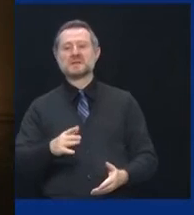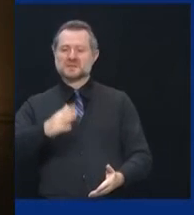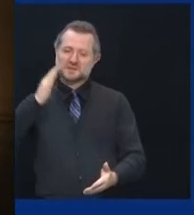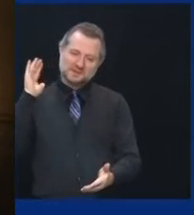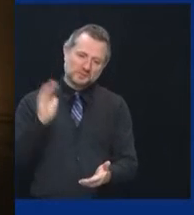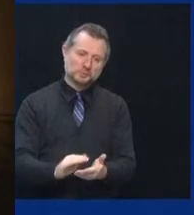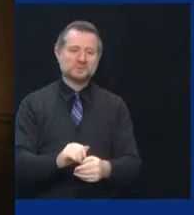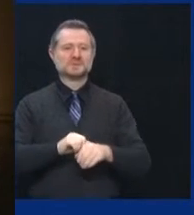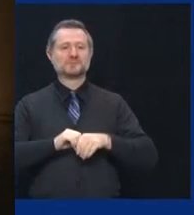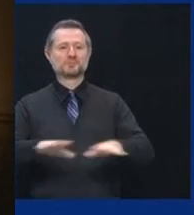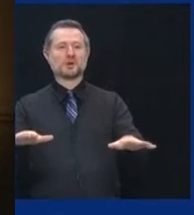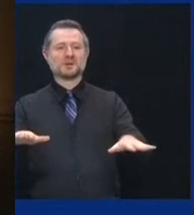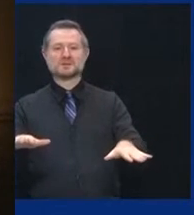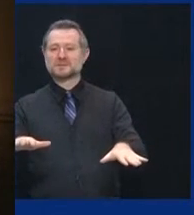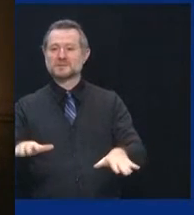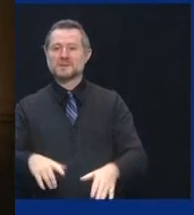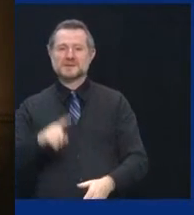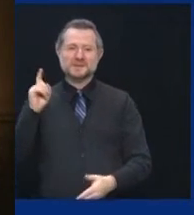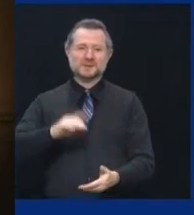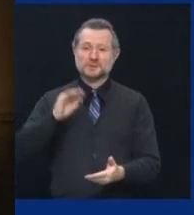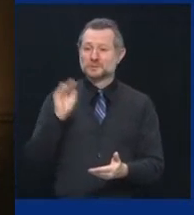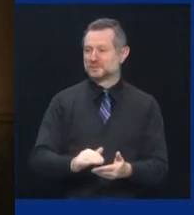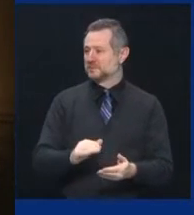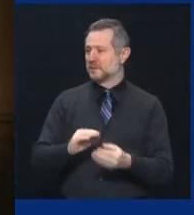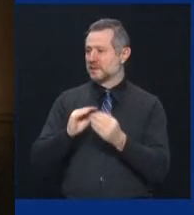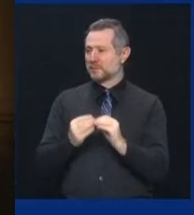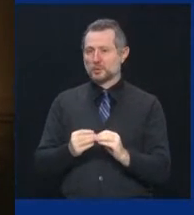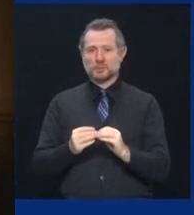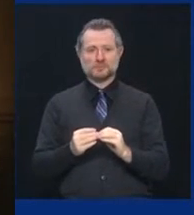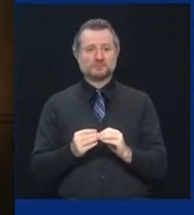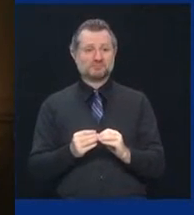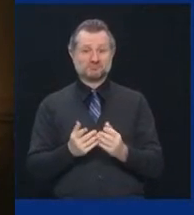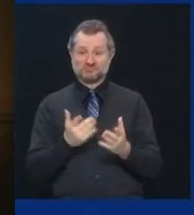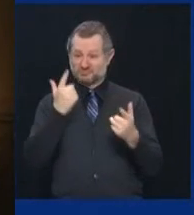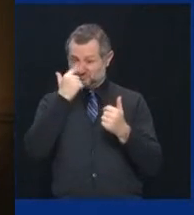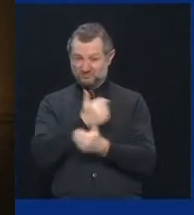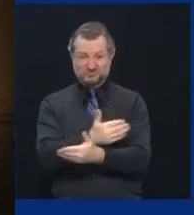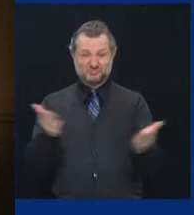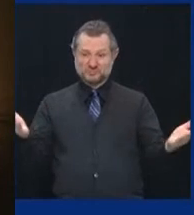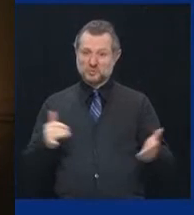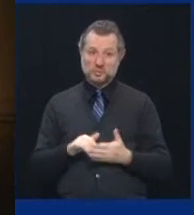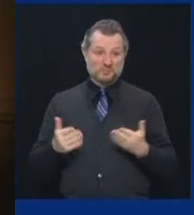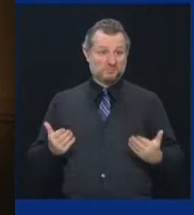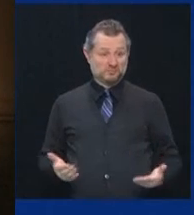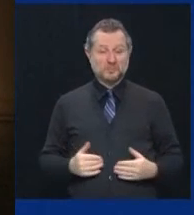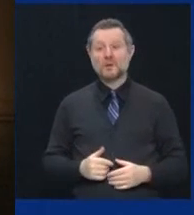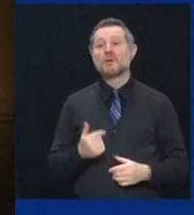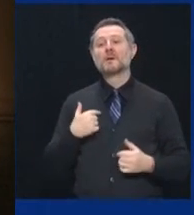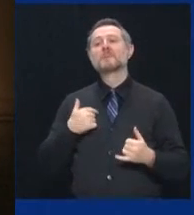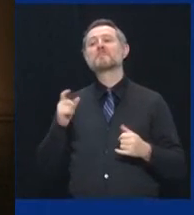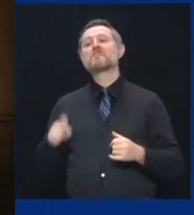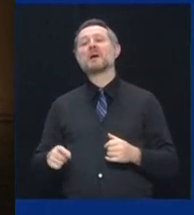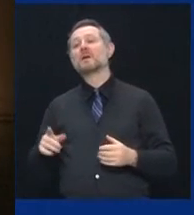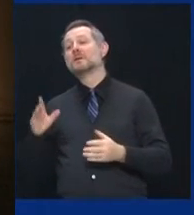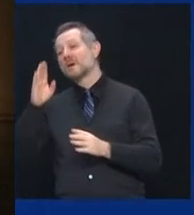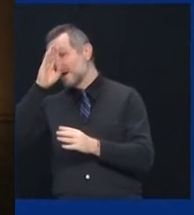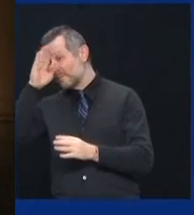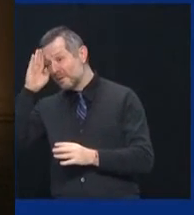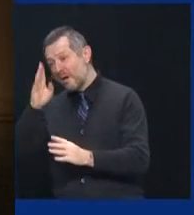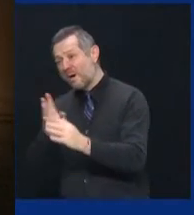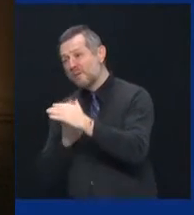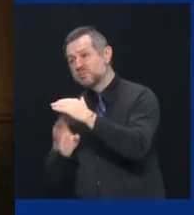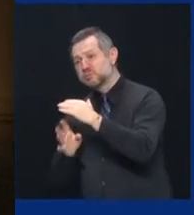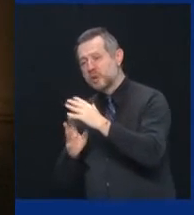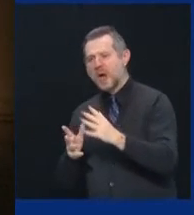to keep our COVID numbers down. In the interim, we must manage hospitalization so the system is